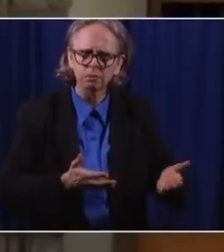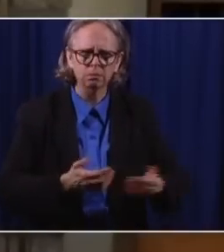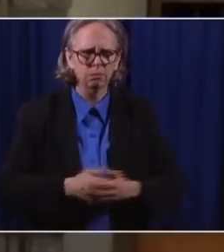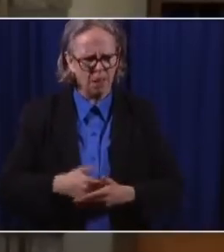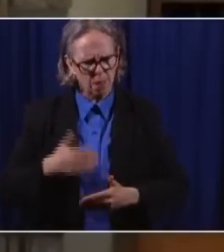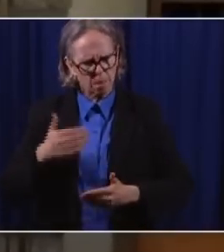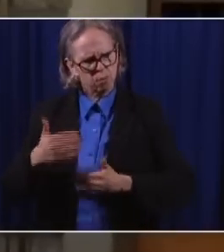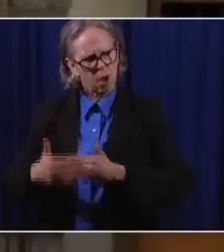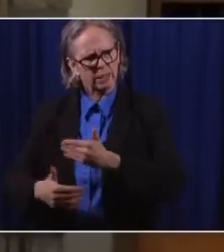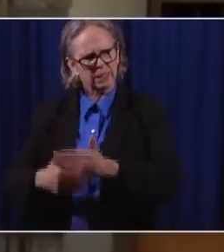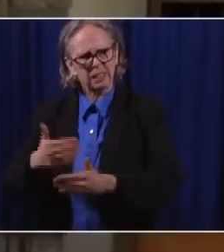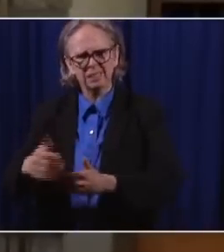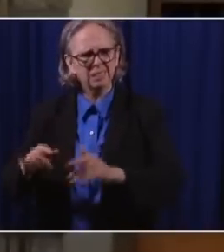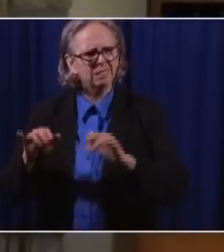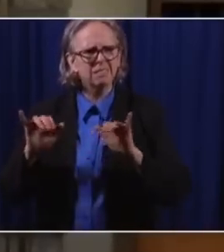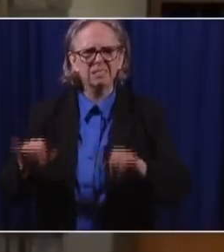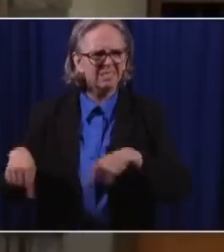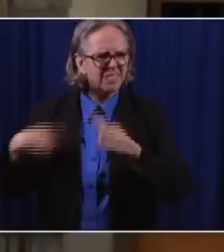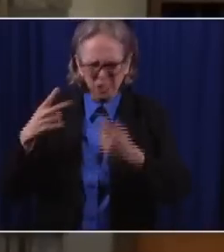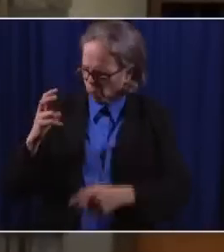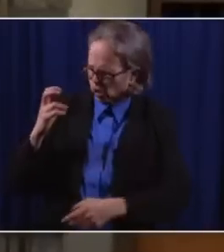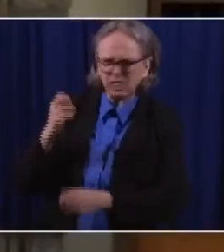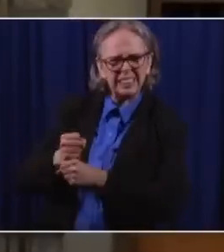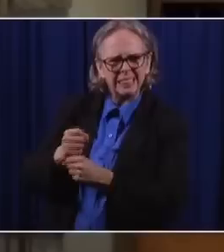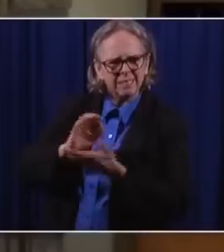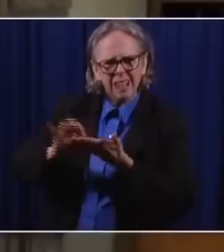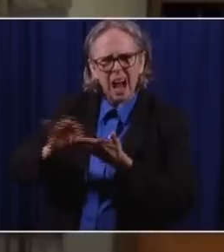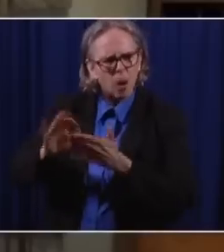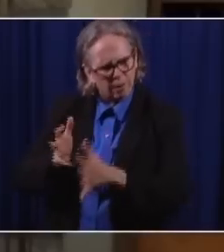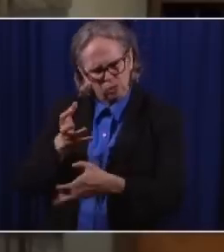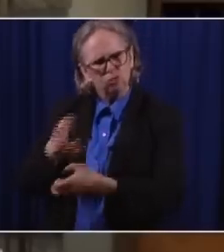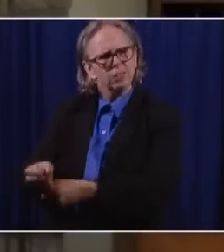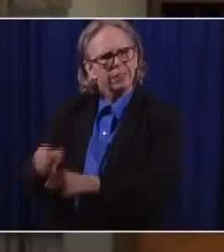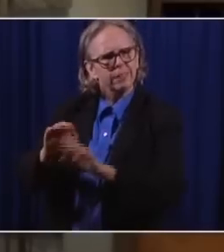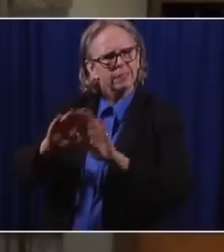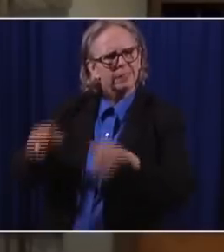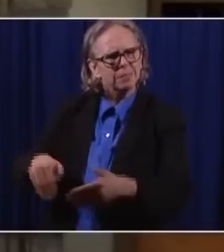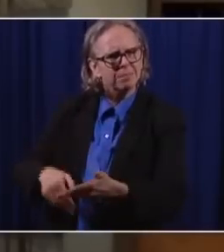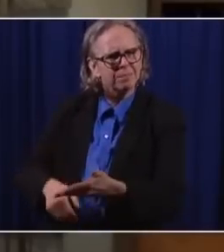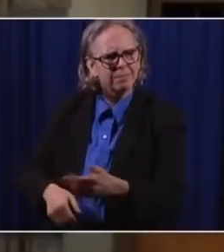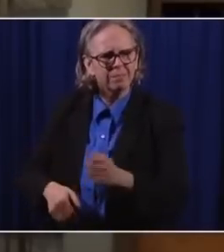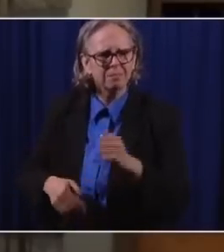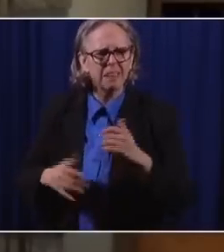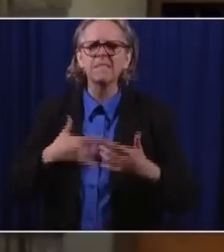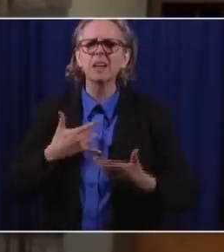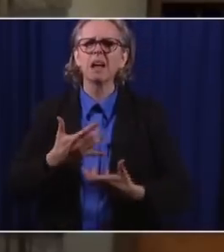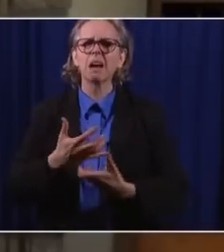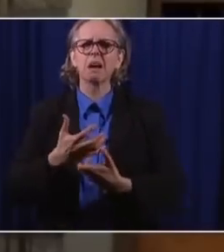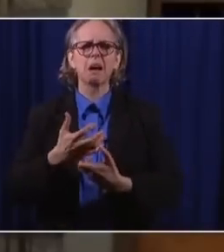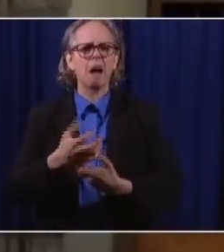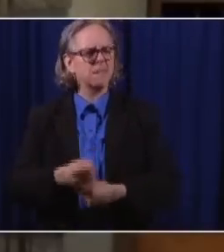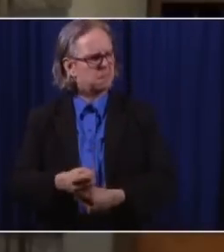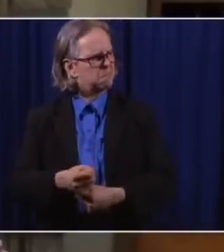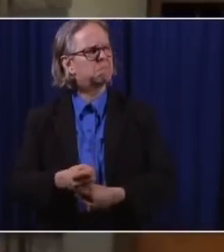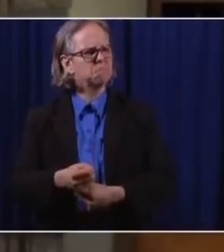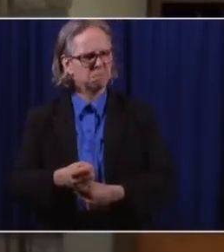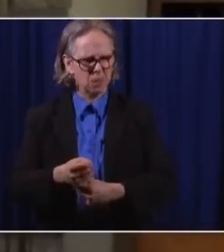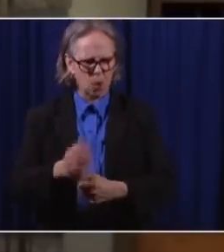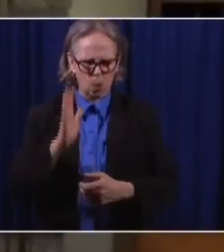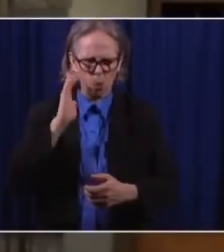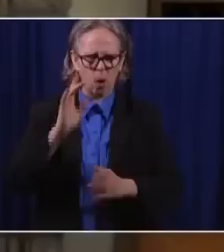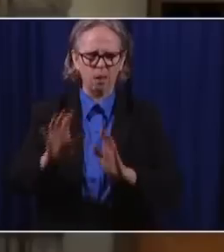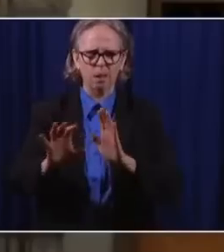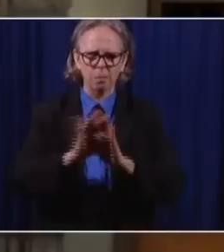of building up and following. So I have great confidence this is all going to work. We're going to have a winner. We're going to have someone